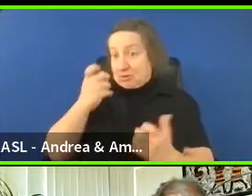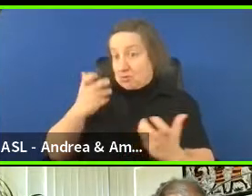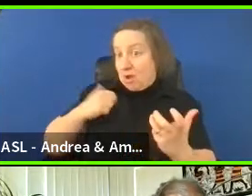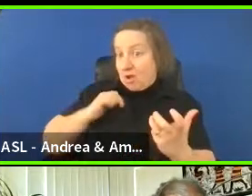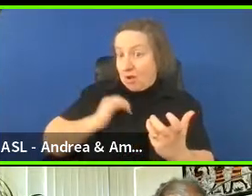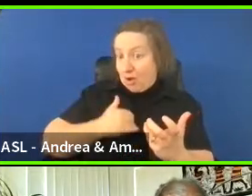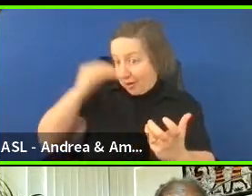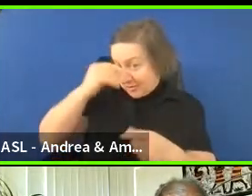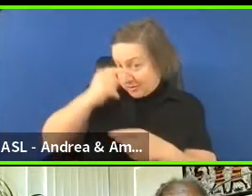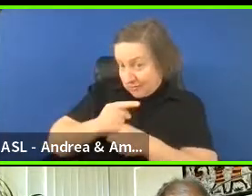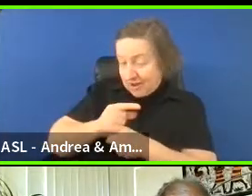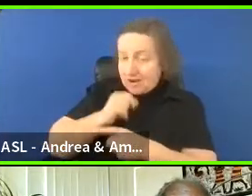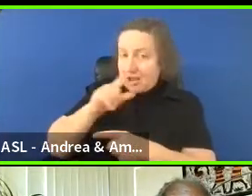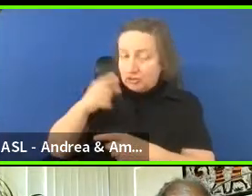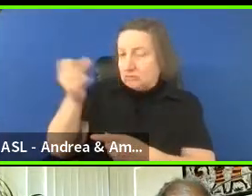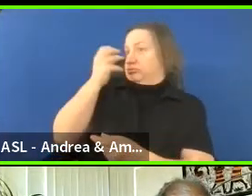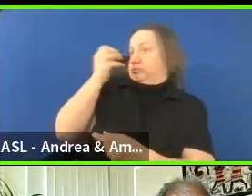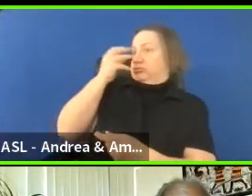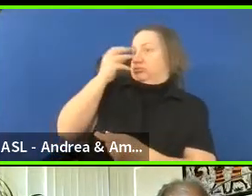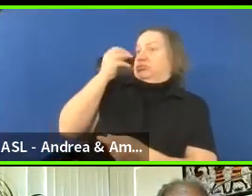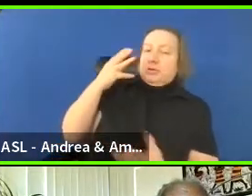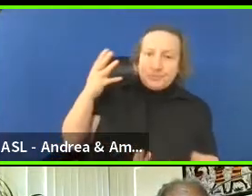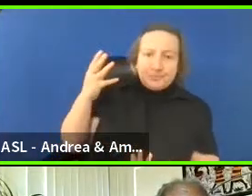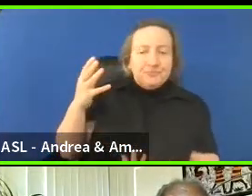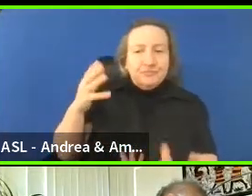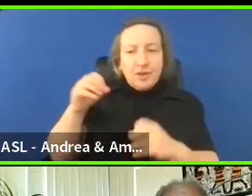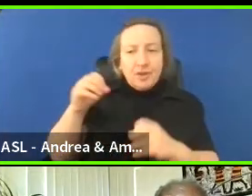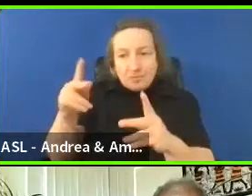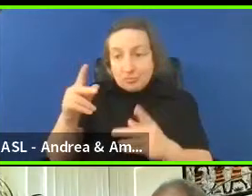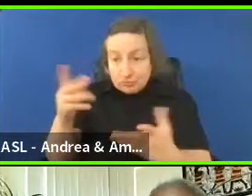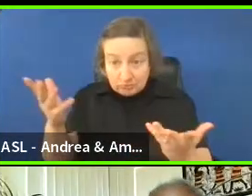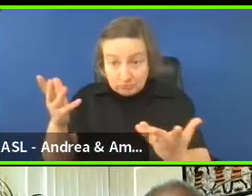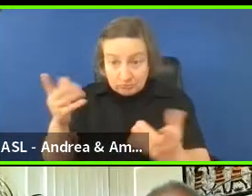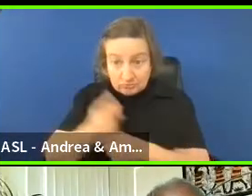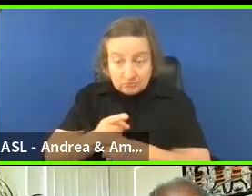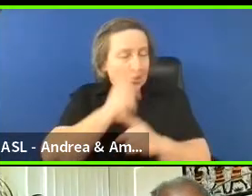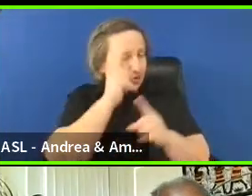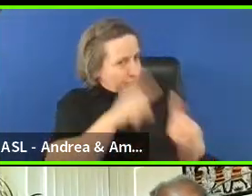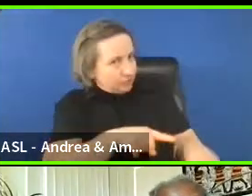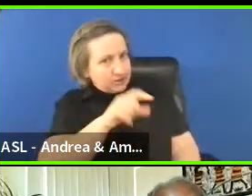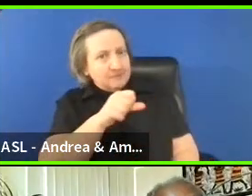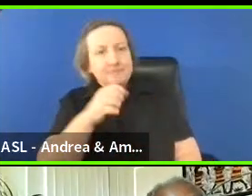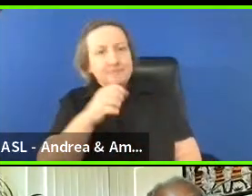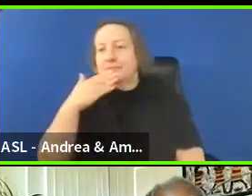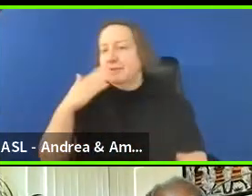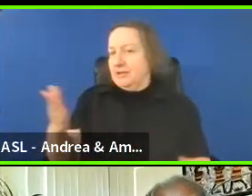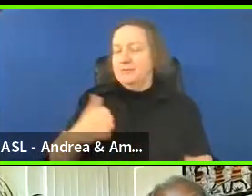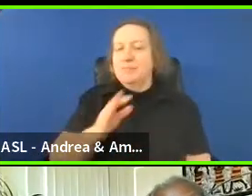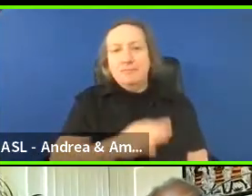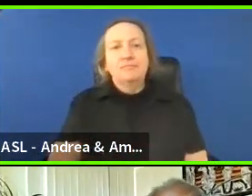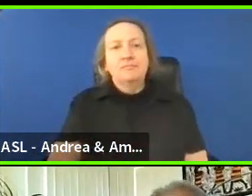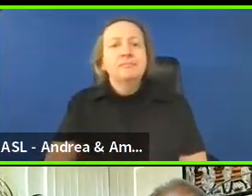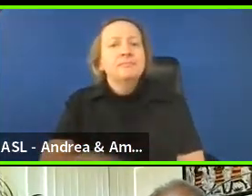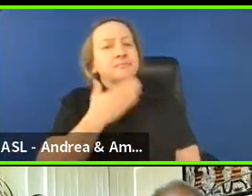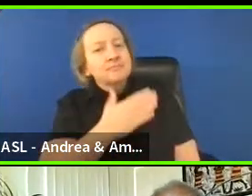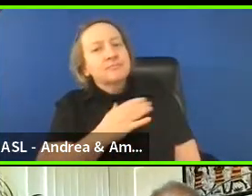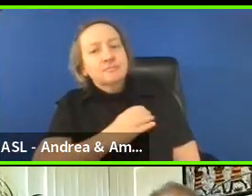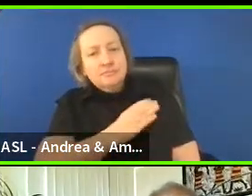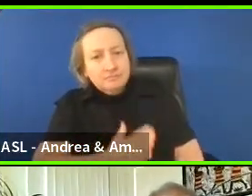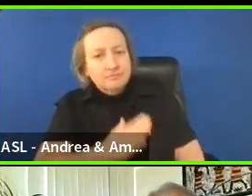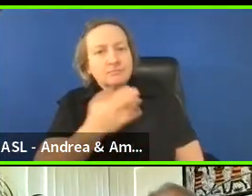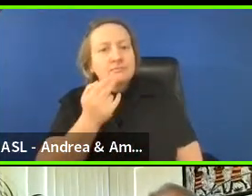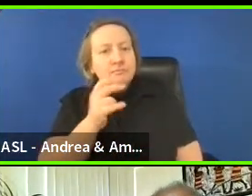is not just a one-way communication opportunity, right? Agreed. So, yeah, thank you. Thank you, Commissioner Hardesty.